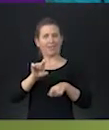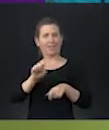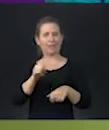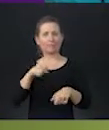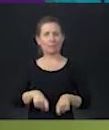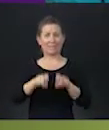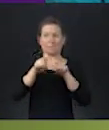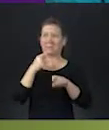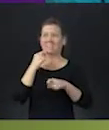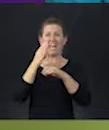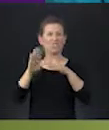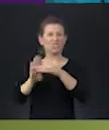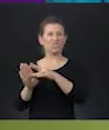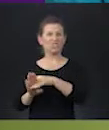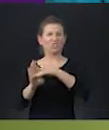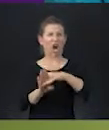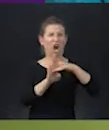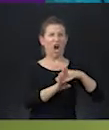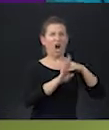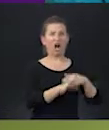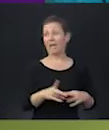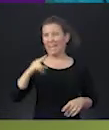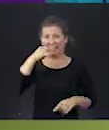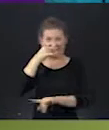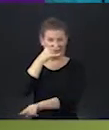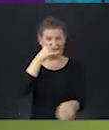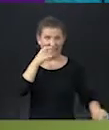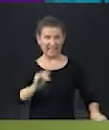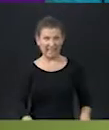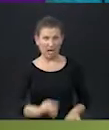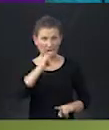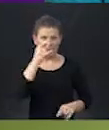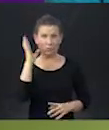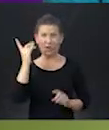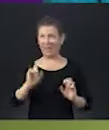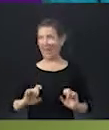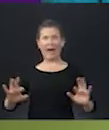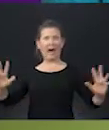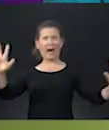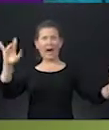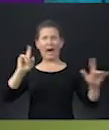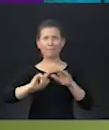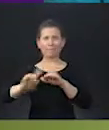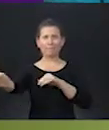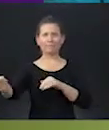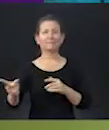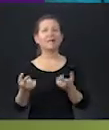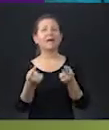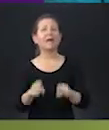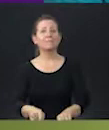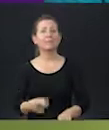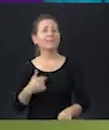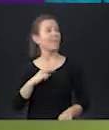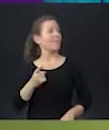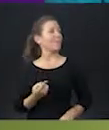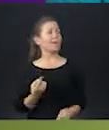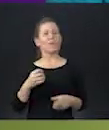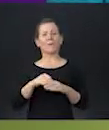these little kids would just stop, and they'd run out and freak out, and, you know, basically got to pull it on myself, so,